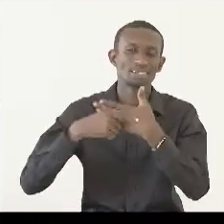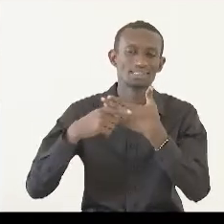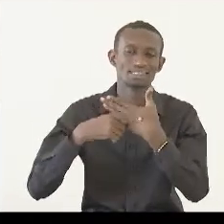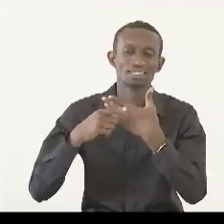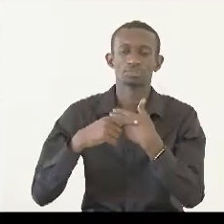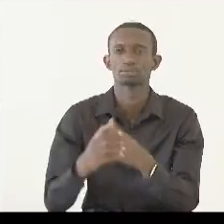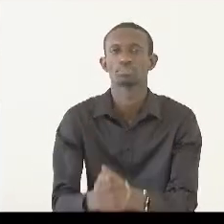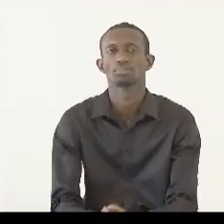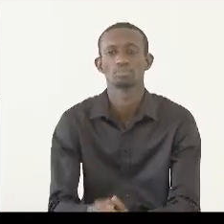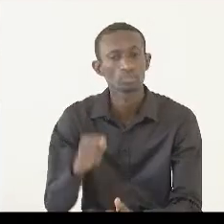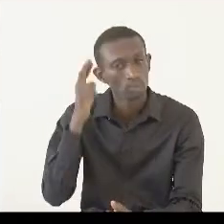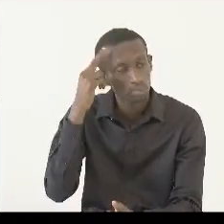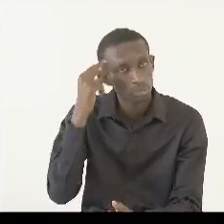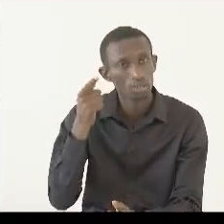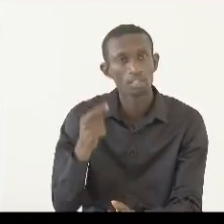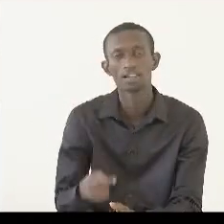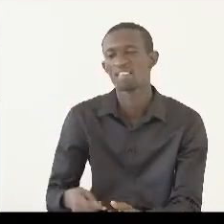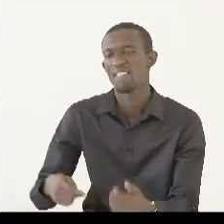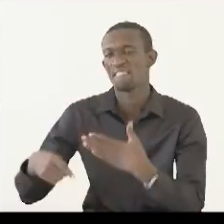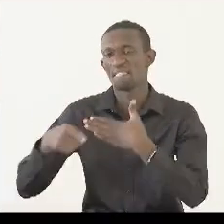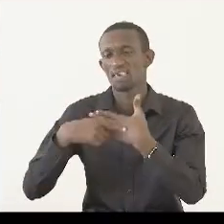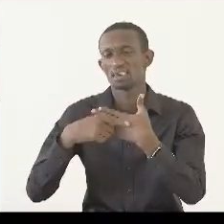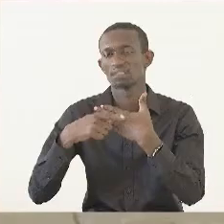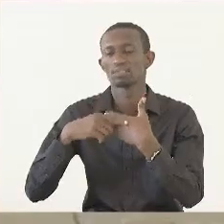you remember, negative